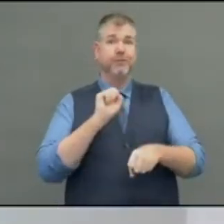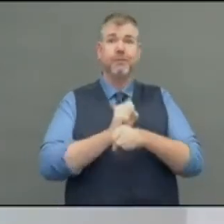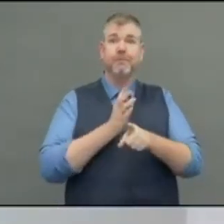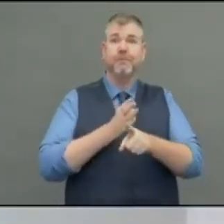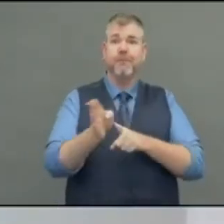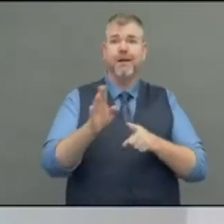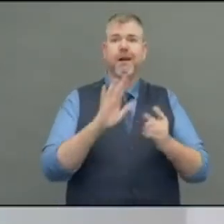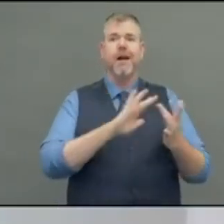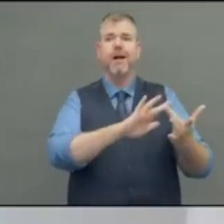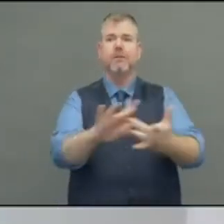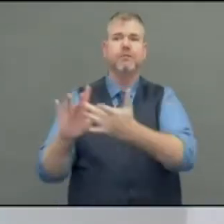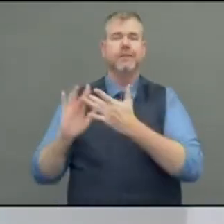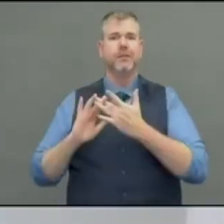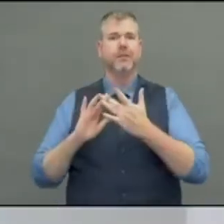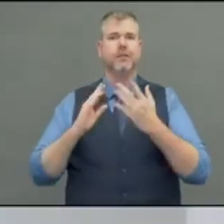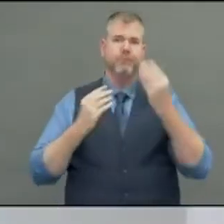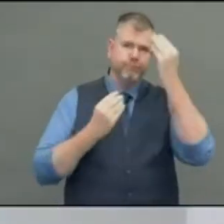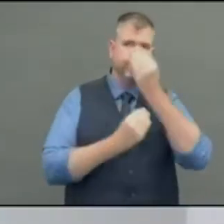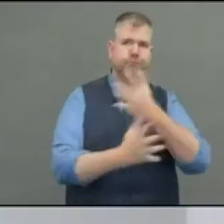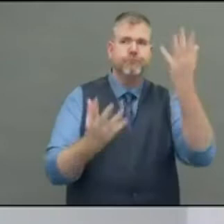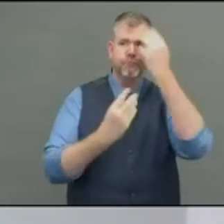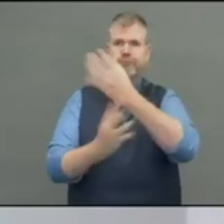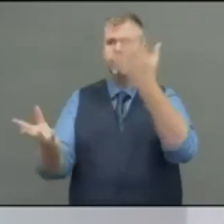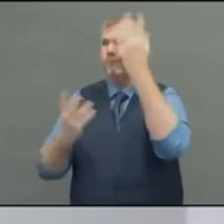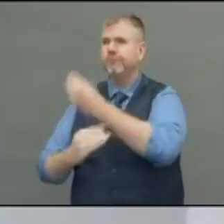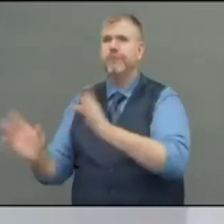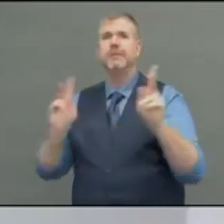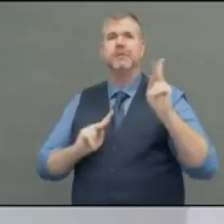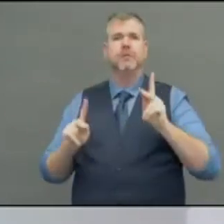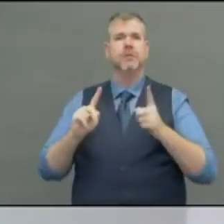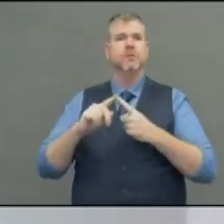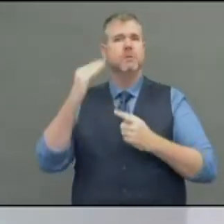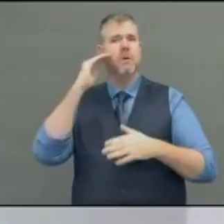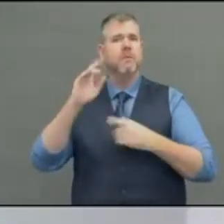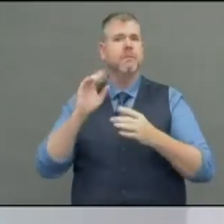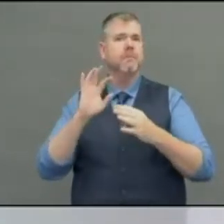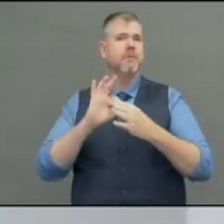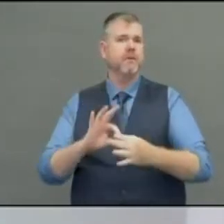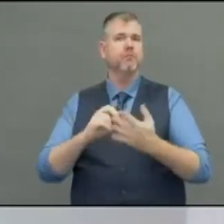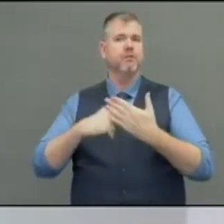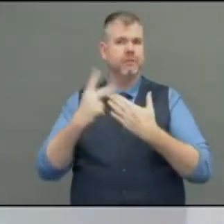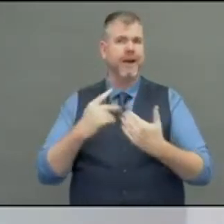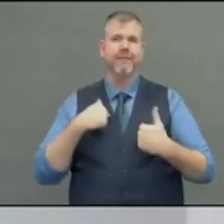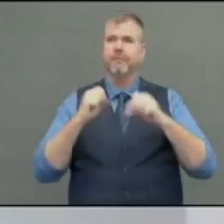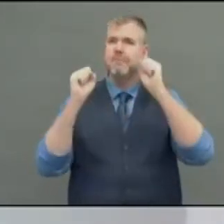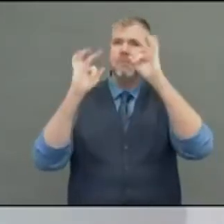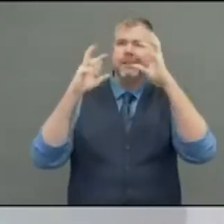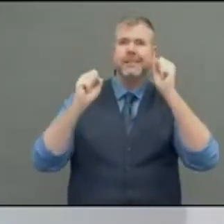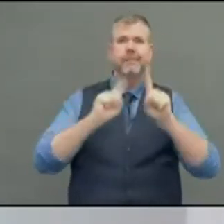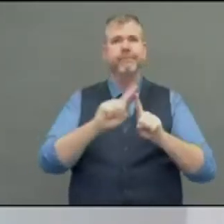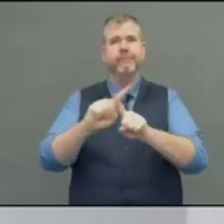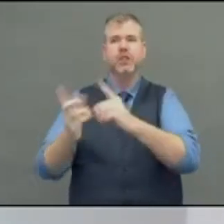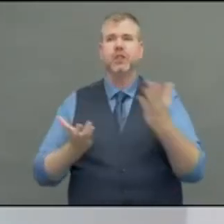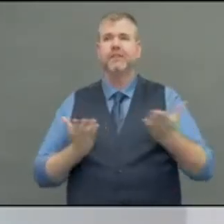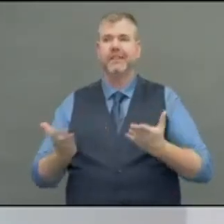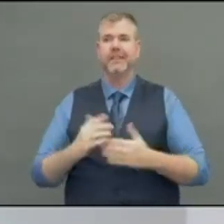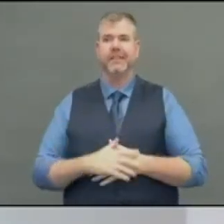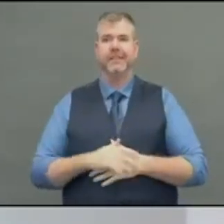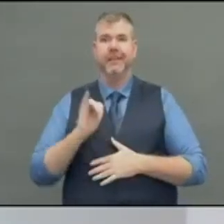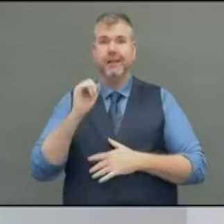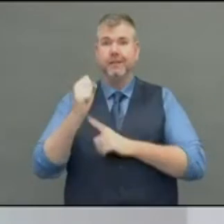the program and the amazing services that we have. But because of COVID, we're not able to be out there in